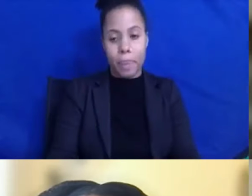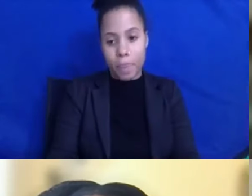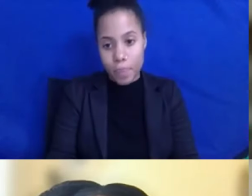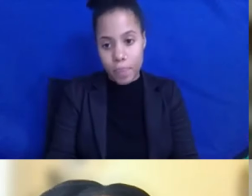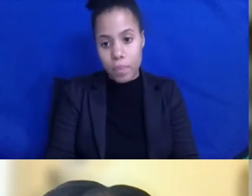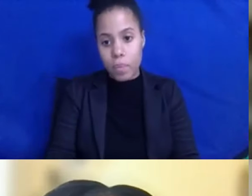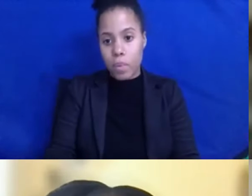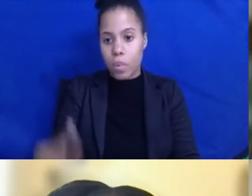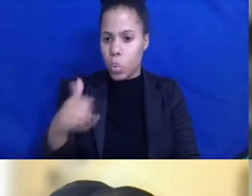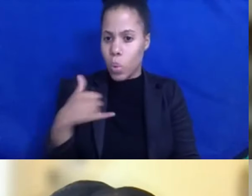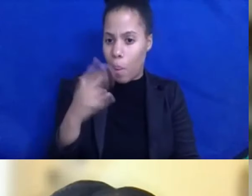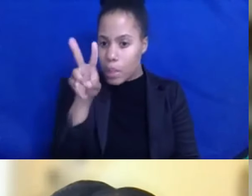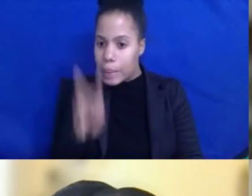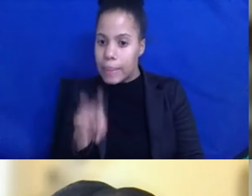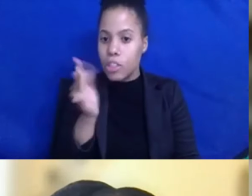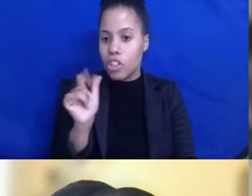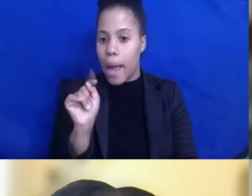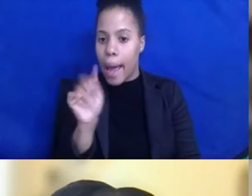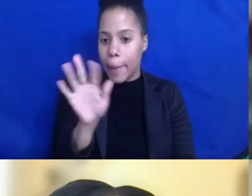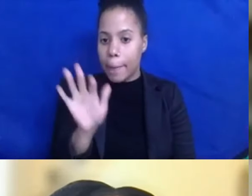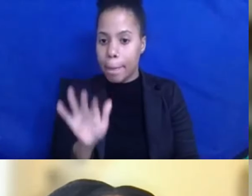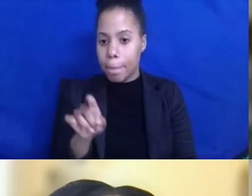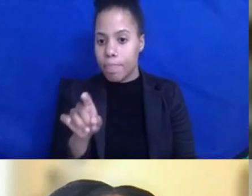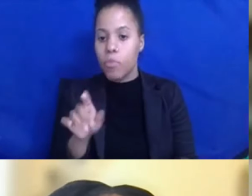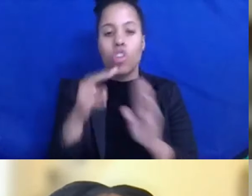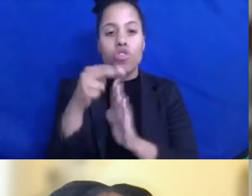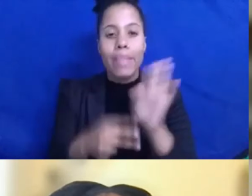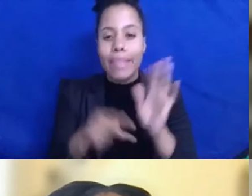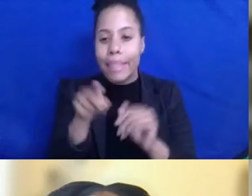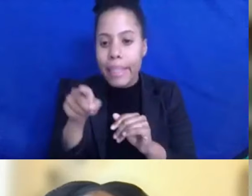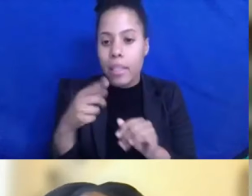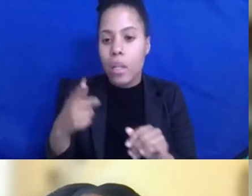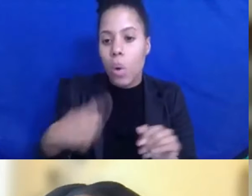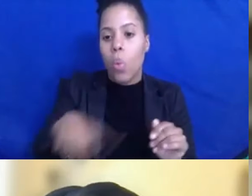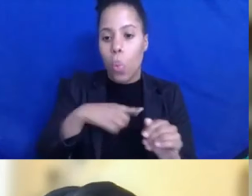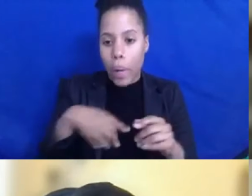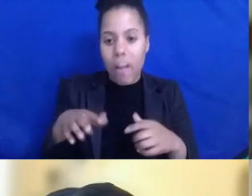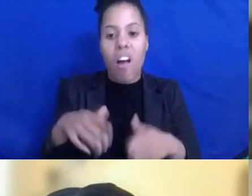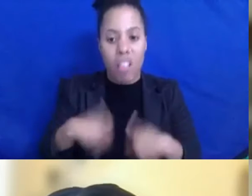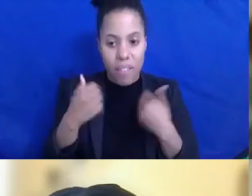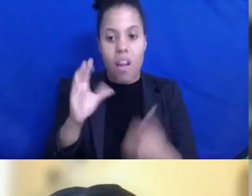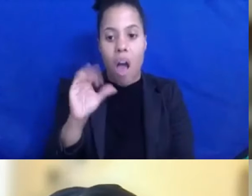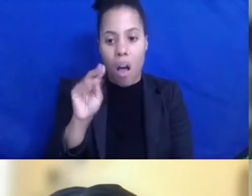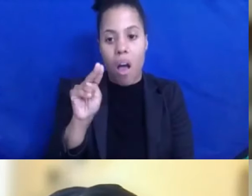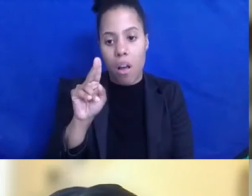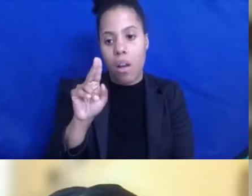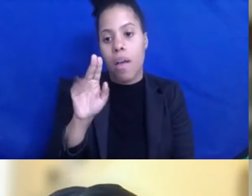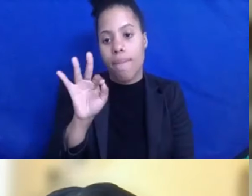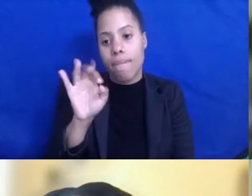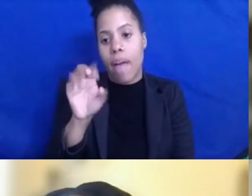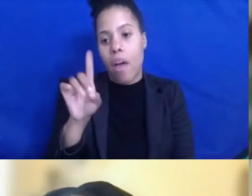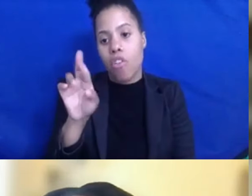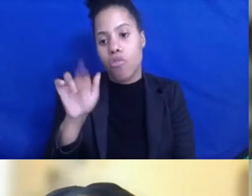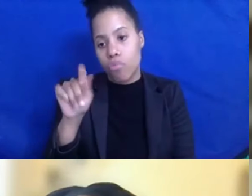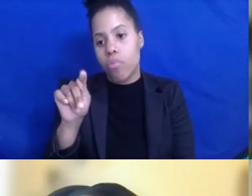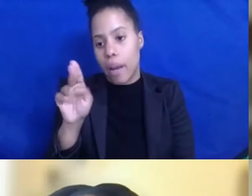I want to see what's in the chat. We are living Confederate markers. Yeah. Any questions or thoughts or reactions to that? Because I